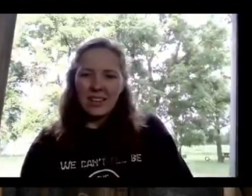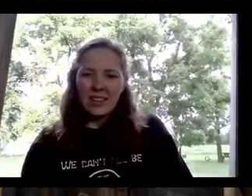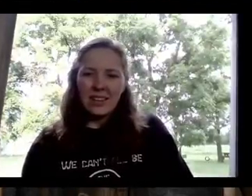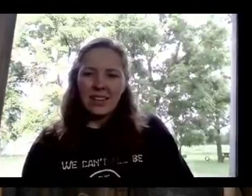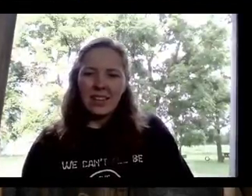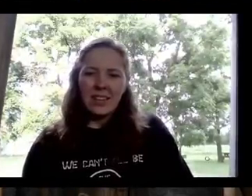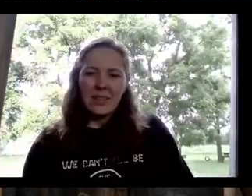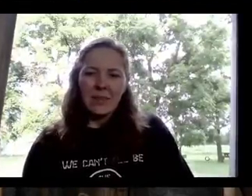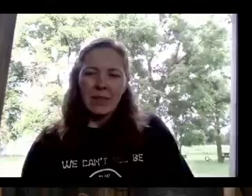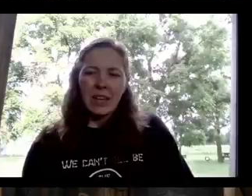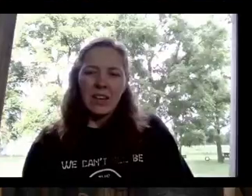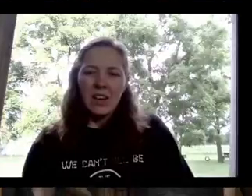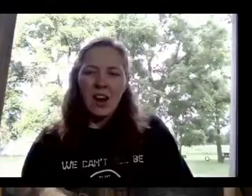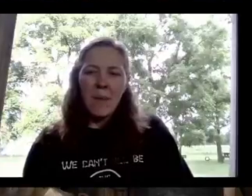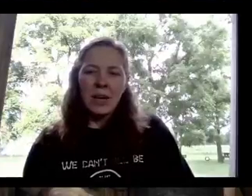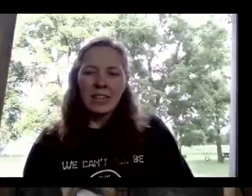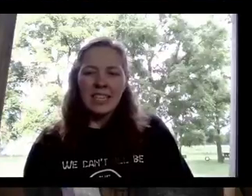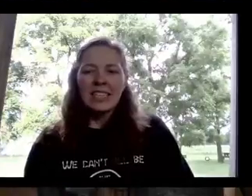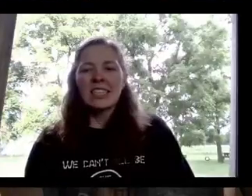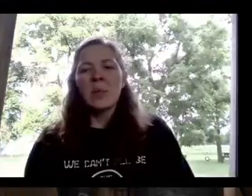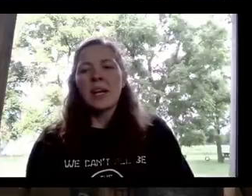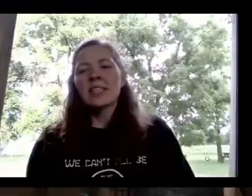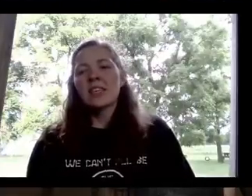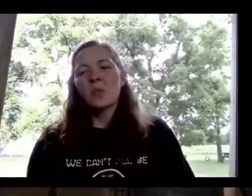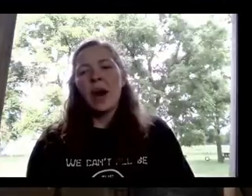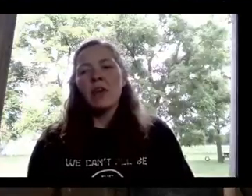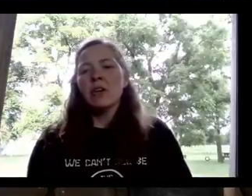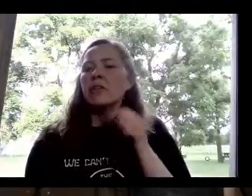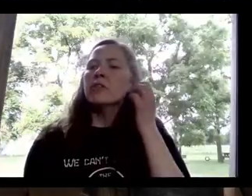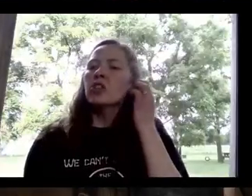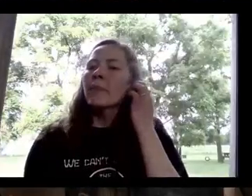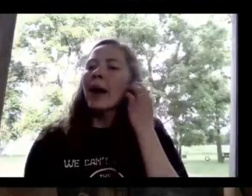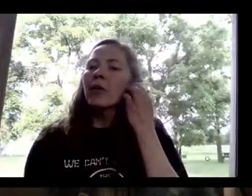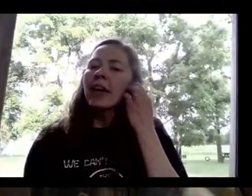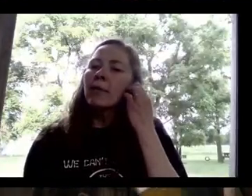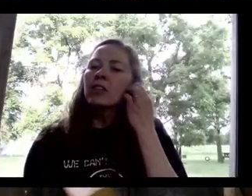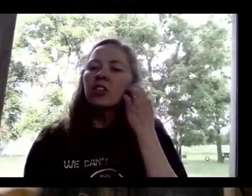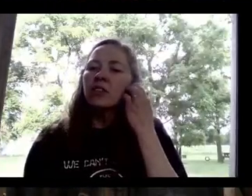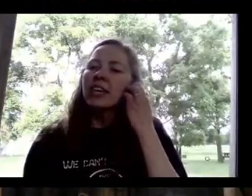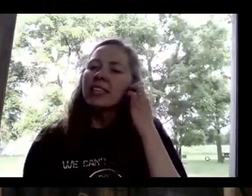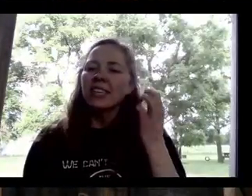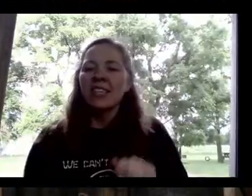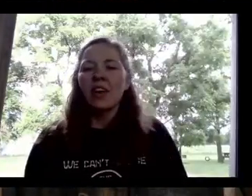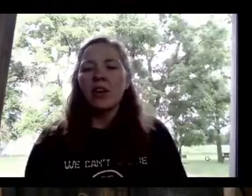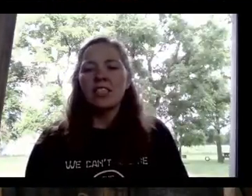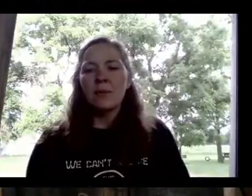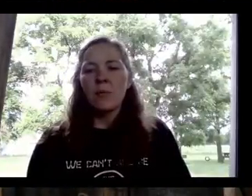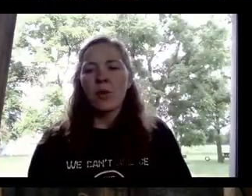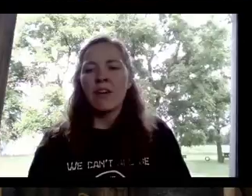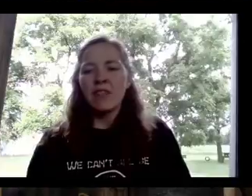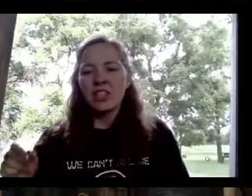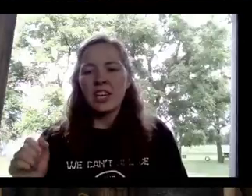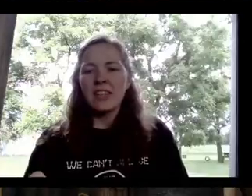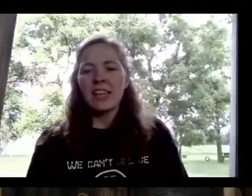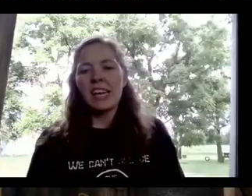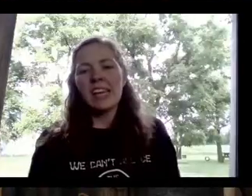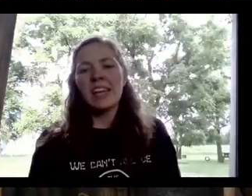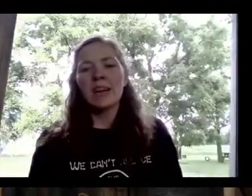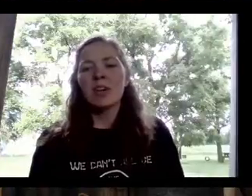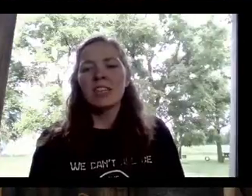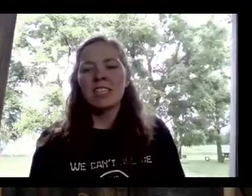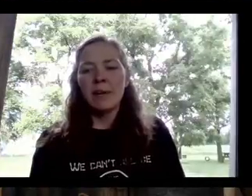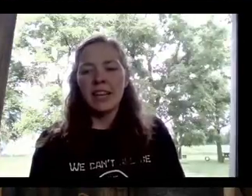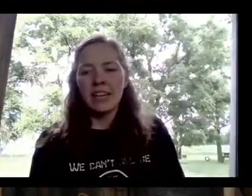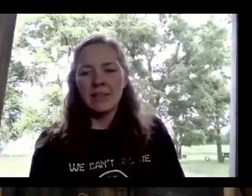that. Got Milk 1061 says, why don't you use your power hammer to do this? Isn't it going to be more efficient than